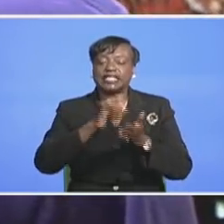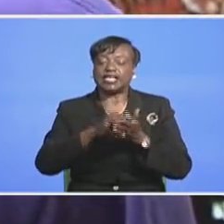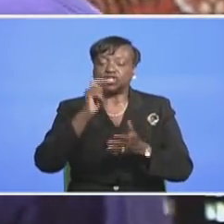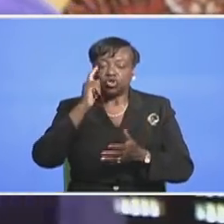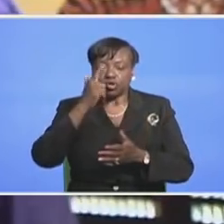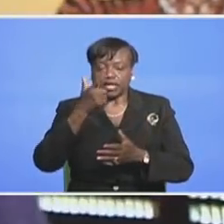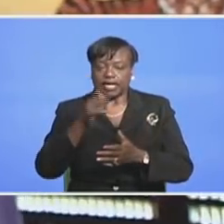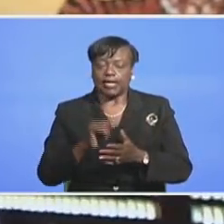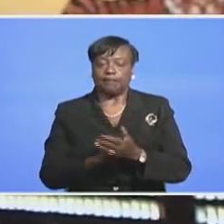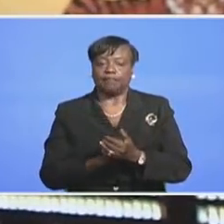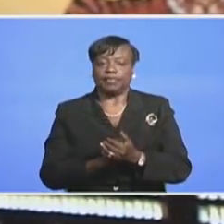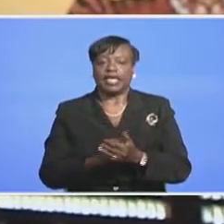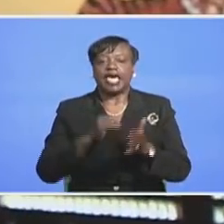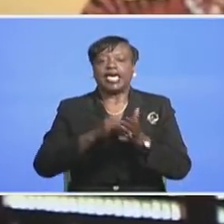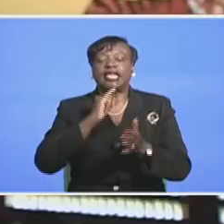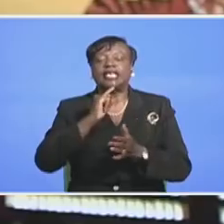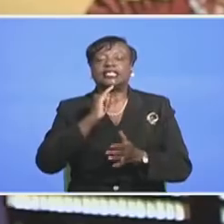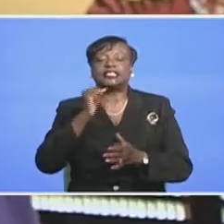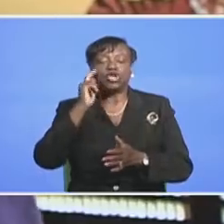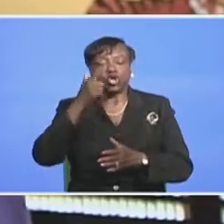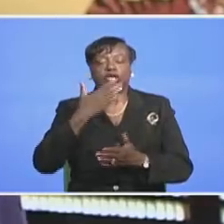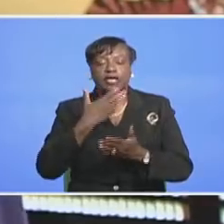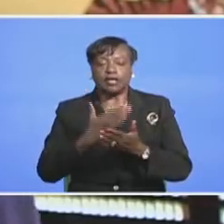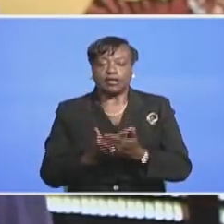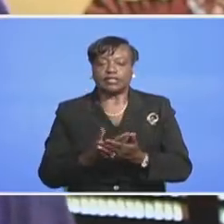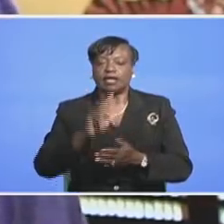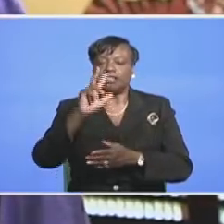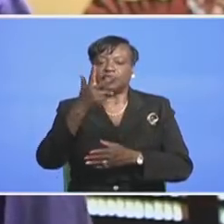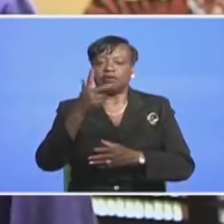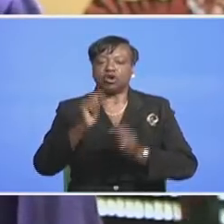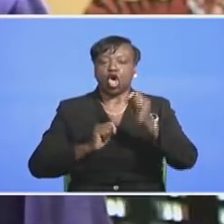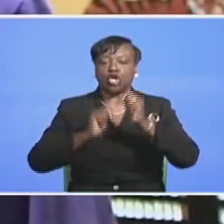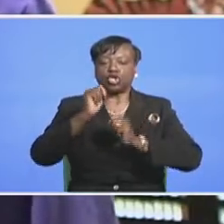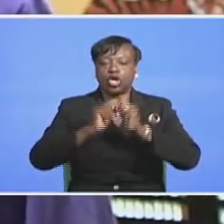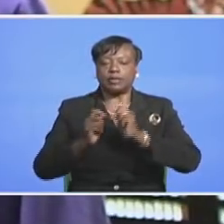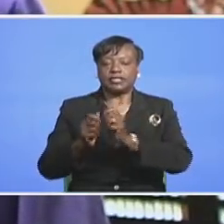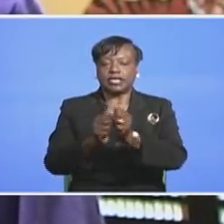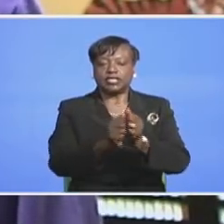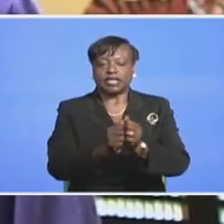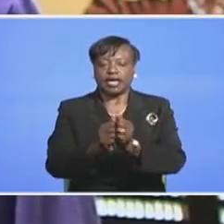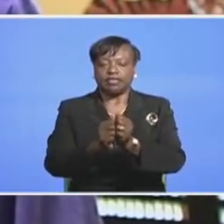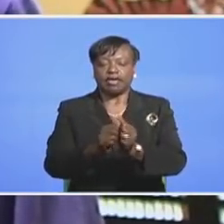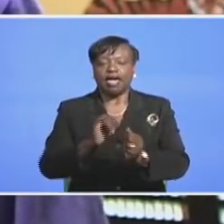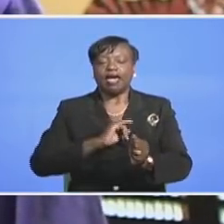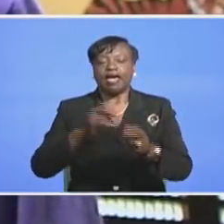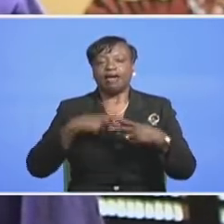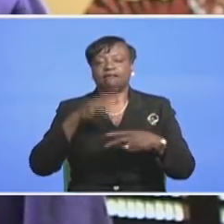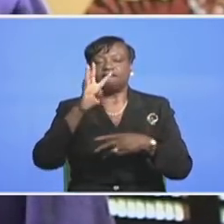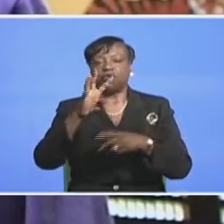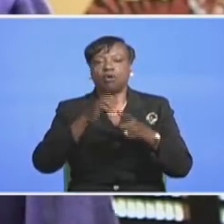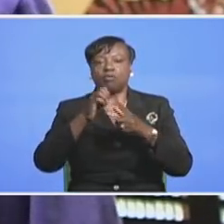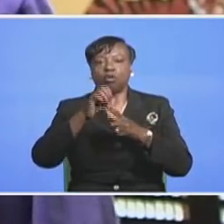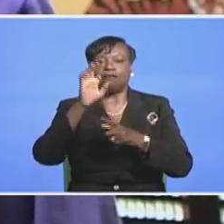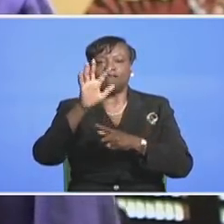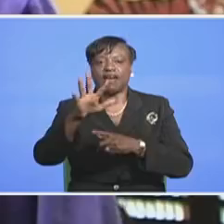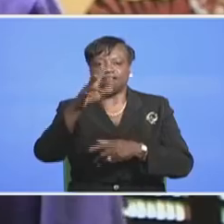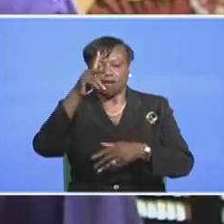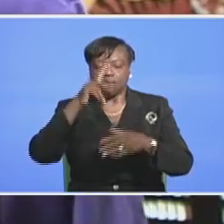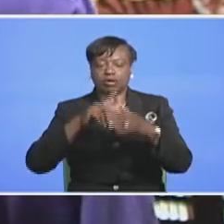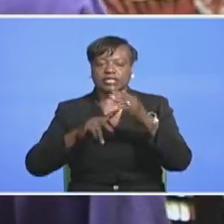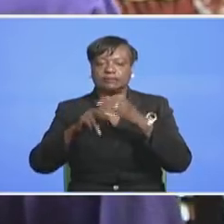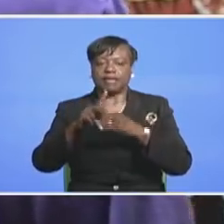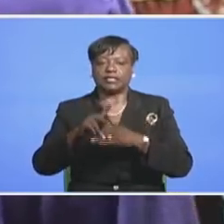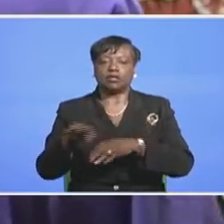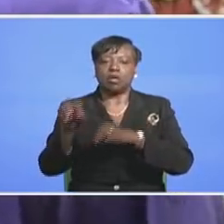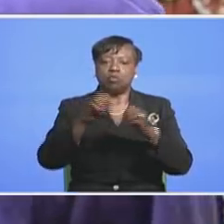system? Looking very good because this is our 3rd tournament together, and I get about 4 or 5 prospects. Most definitely will move up to my